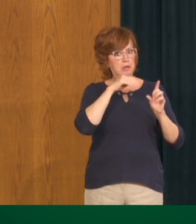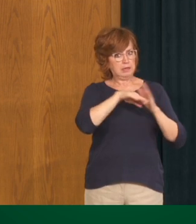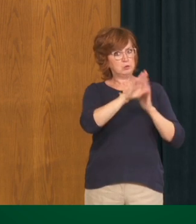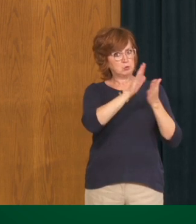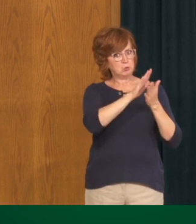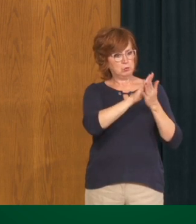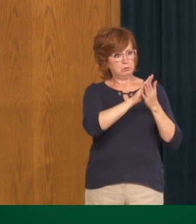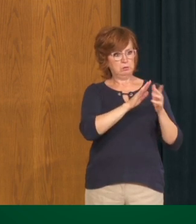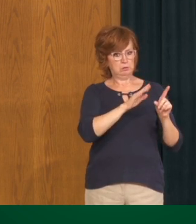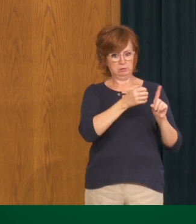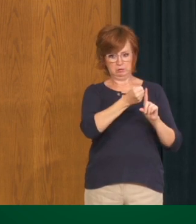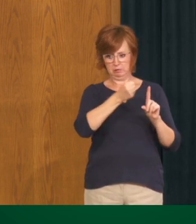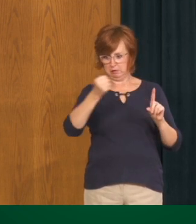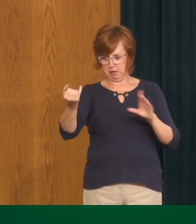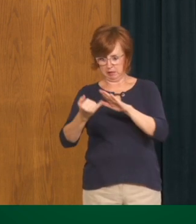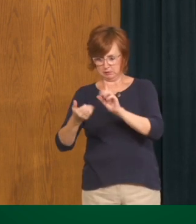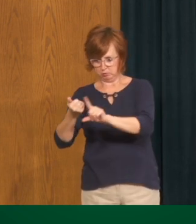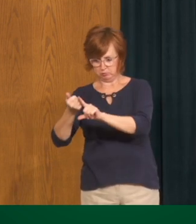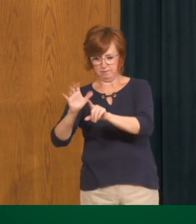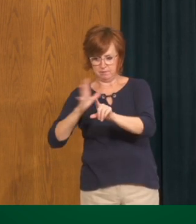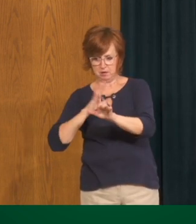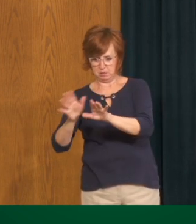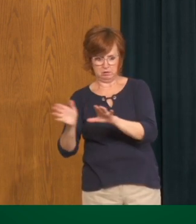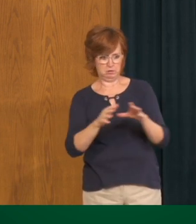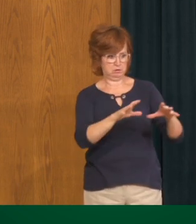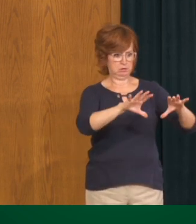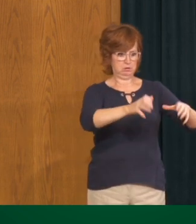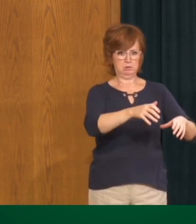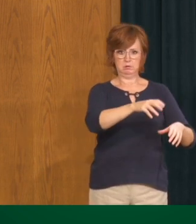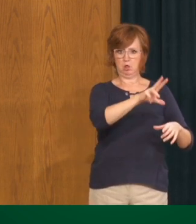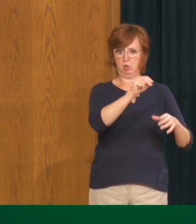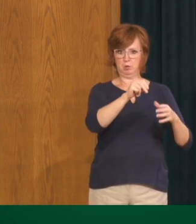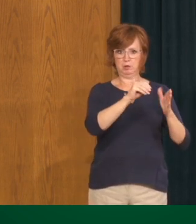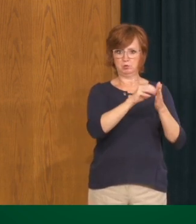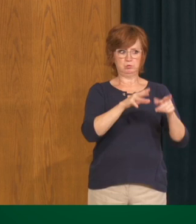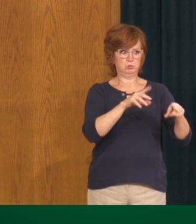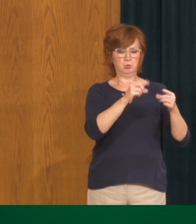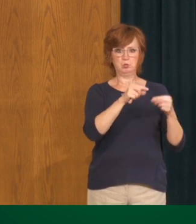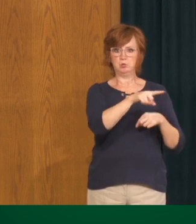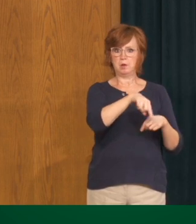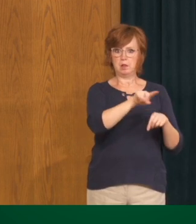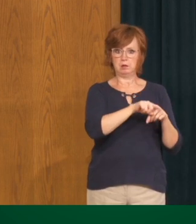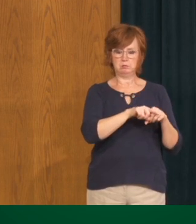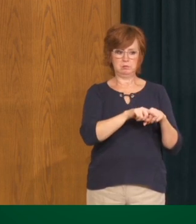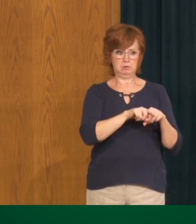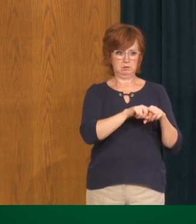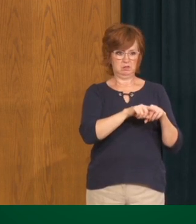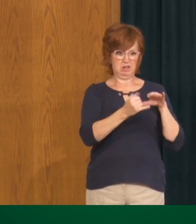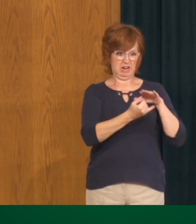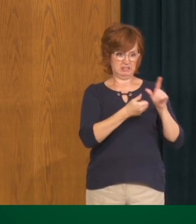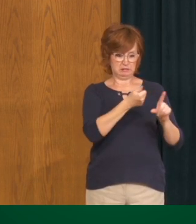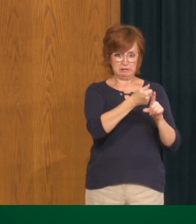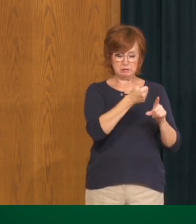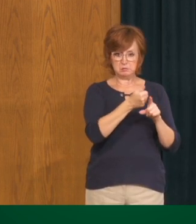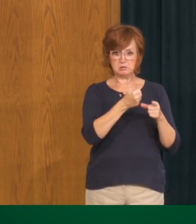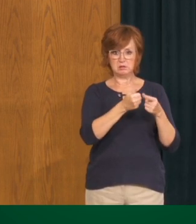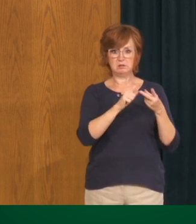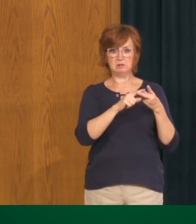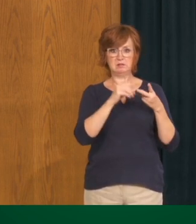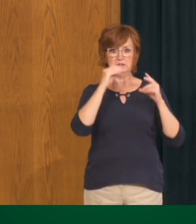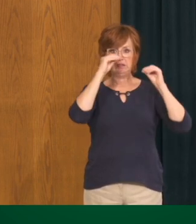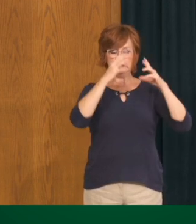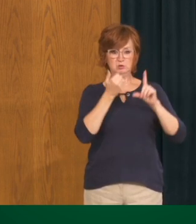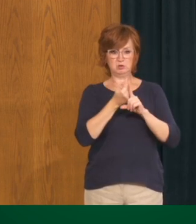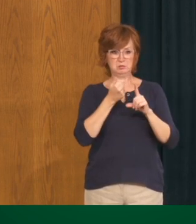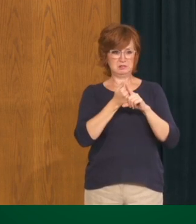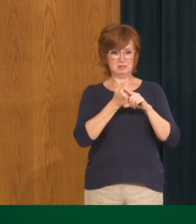class be self-isolated? Would families be self-isolated? Would teachers not be able to work? What do you do with substitute teachers? Is